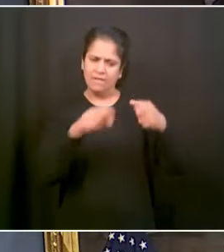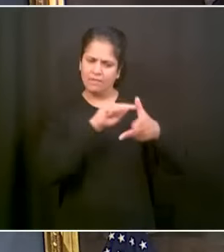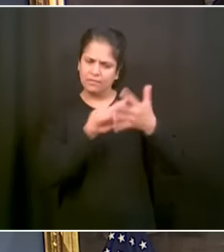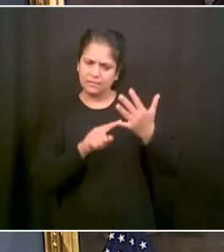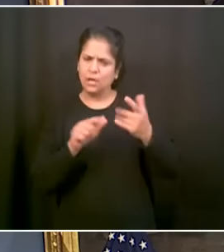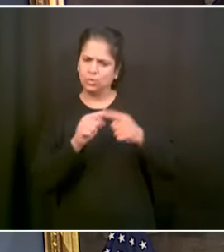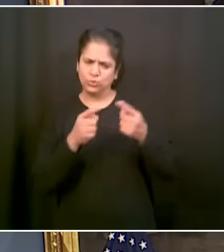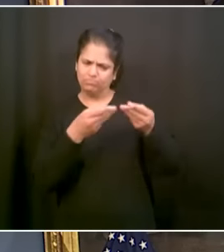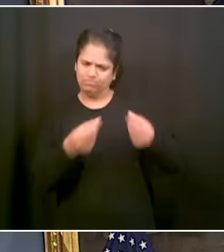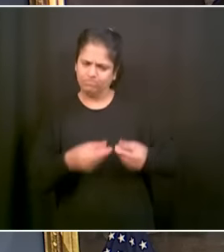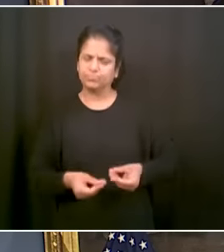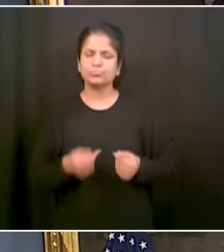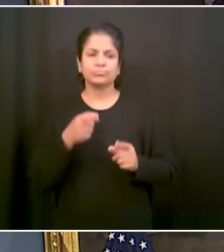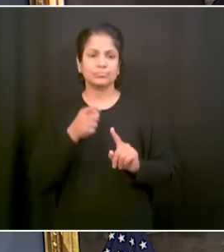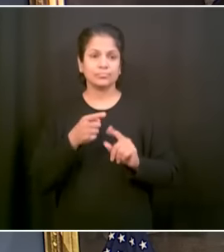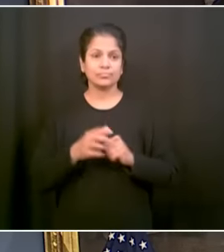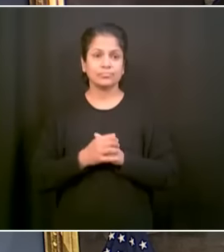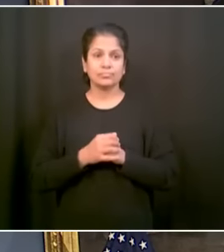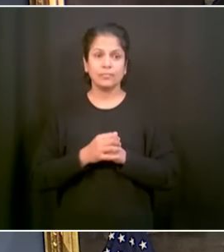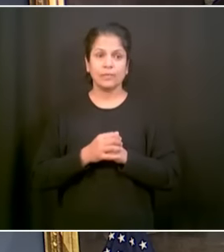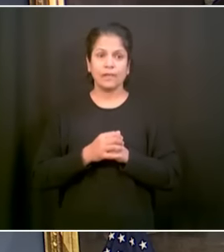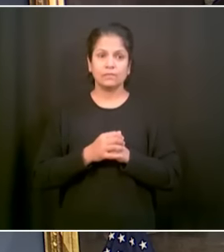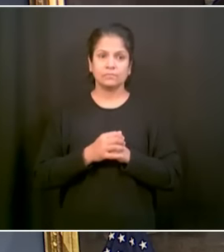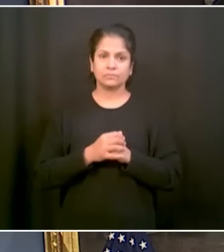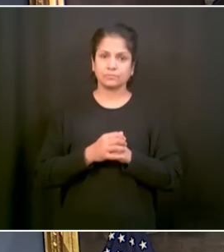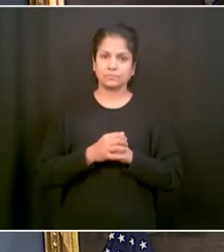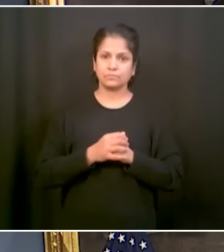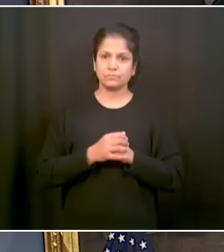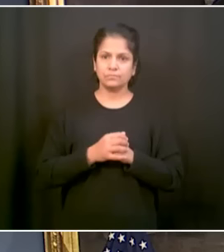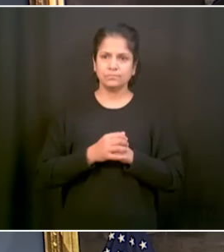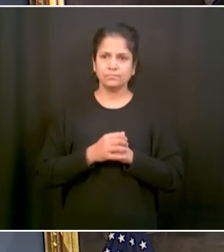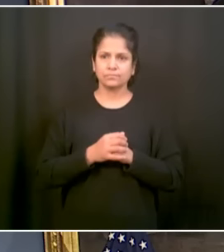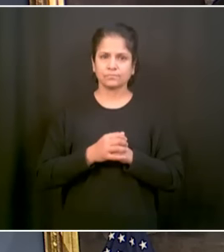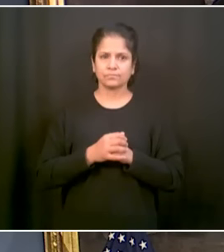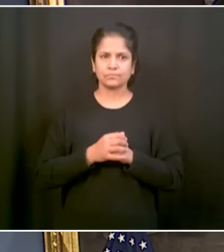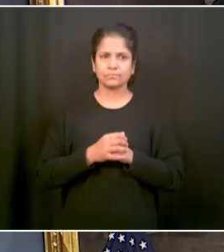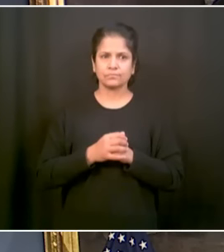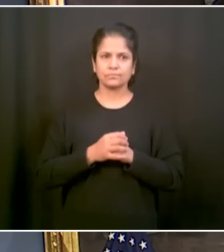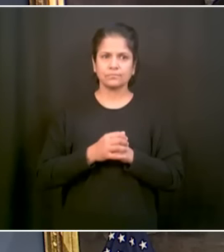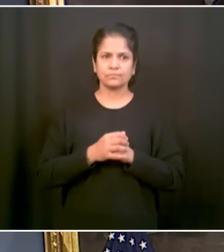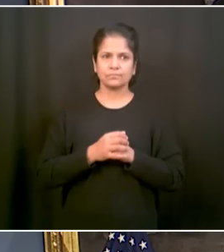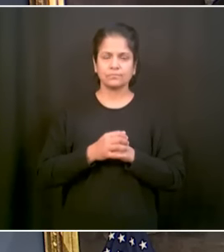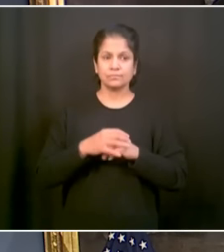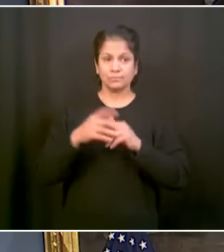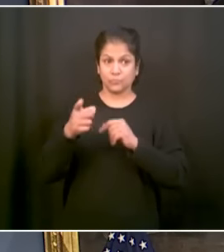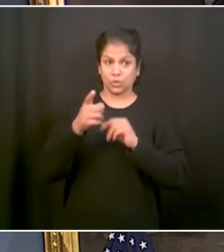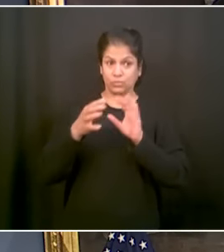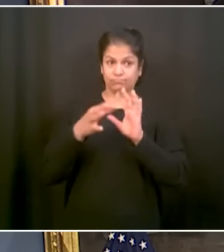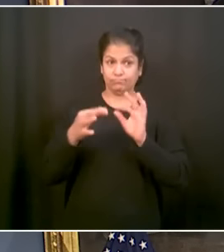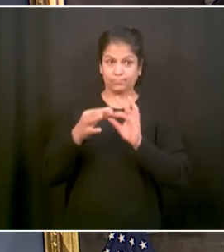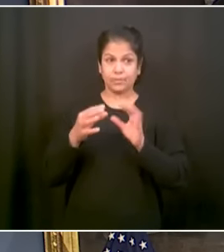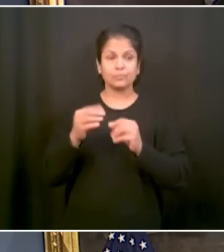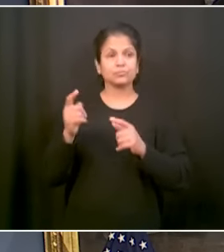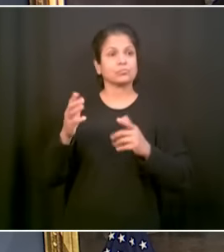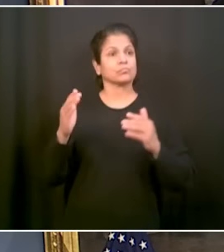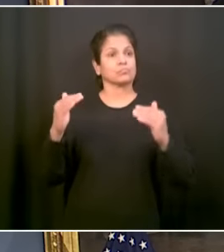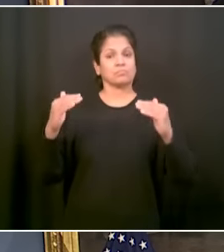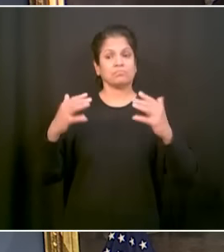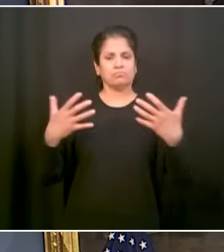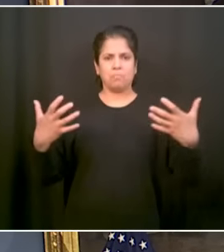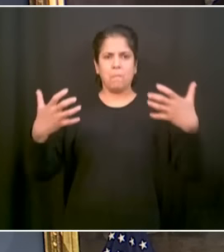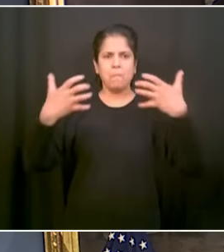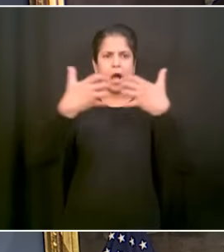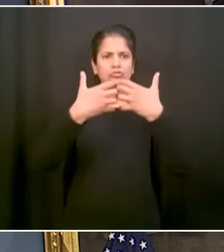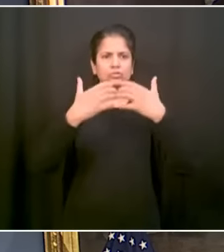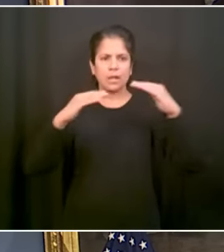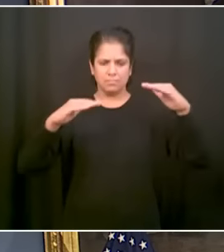Hey, Joe, how's it going? Good. So you're saying here that you're planning to balance the budget in the prelim with efficiencies. So I